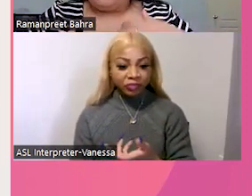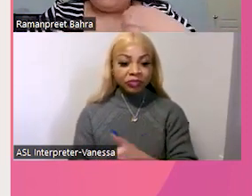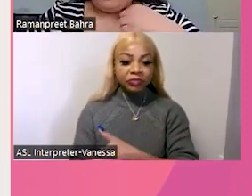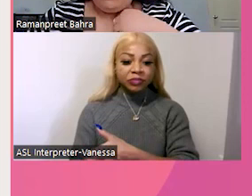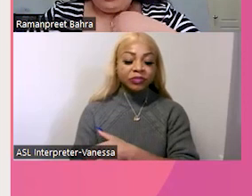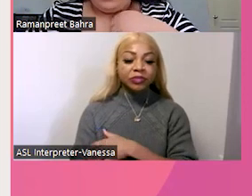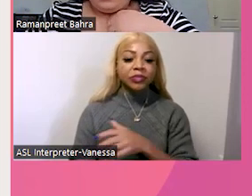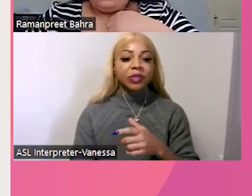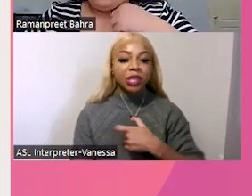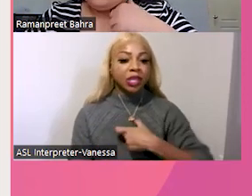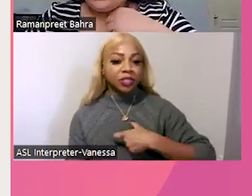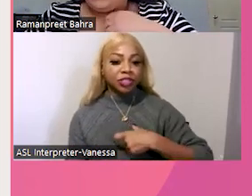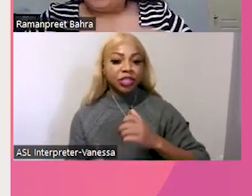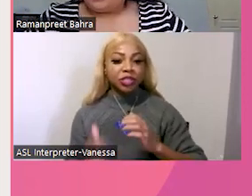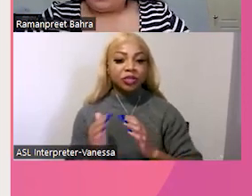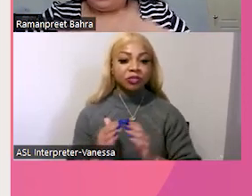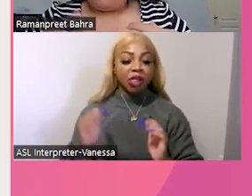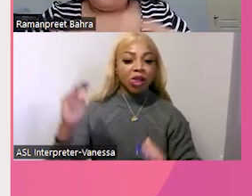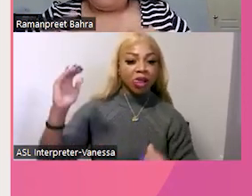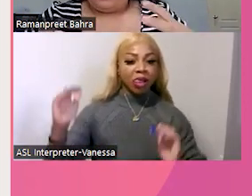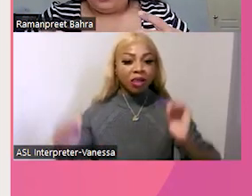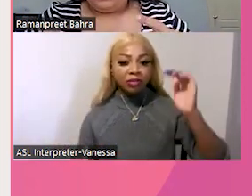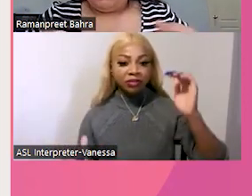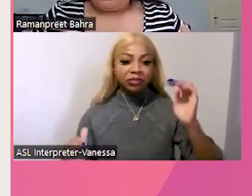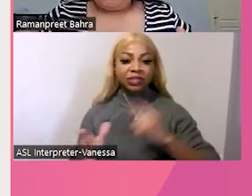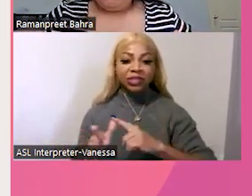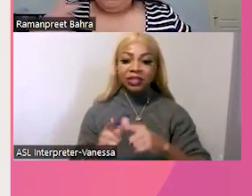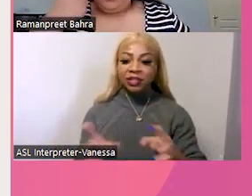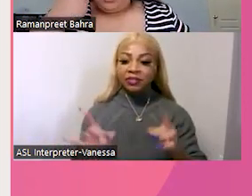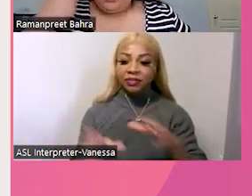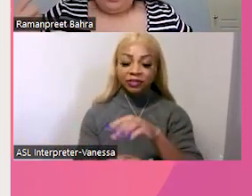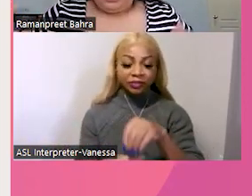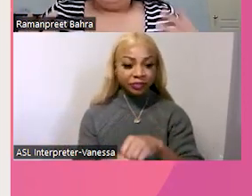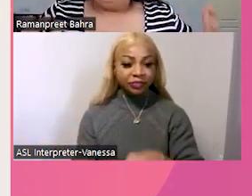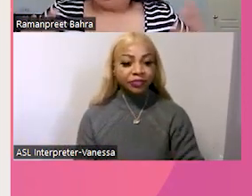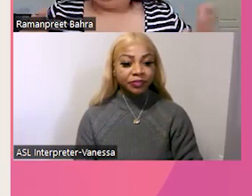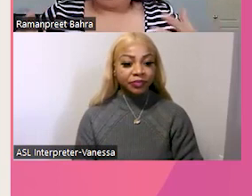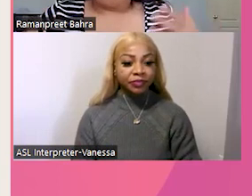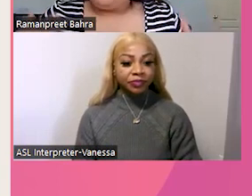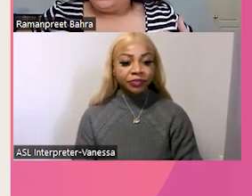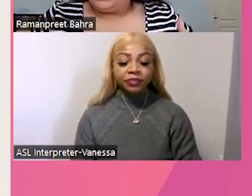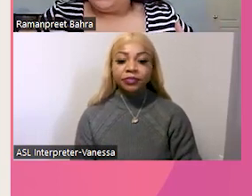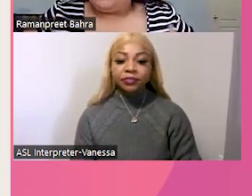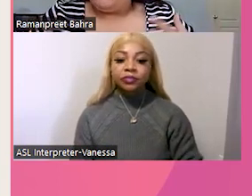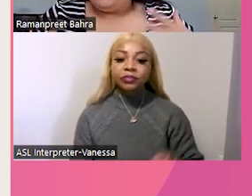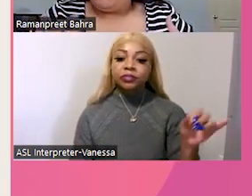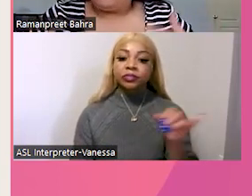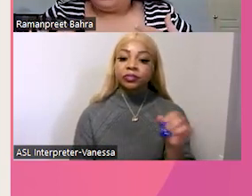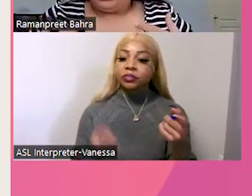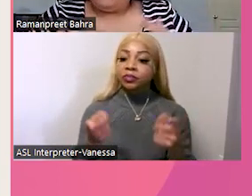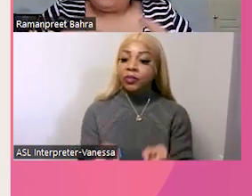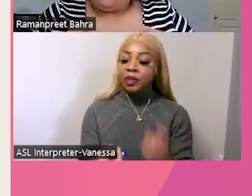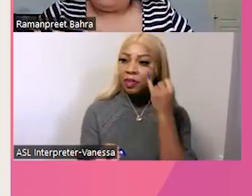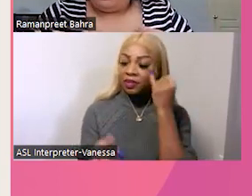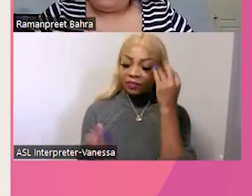power differentials and the violence that comes with it. And in many ways, what's happening is, and we think about